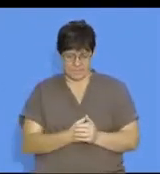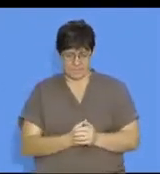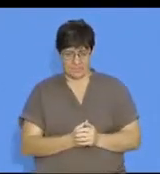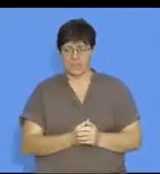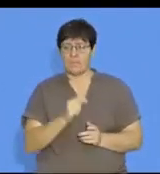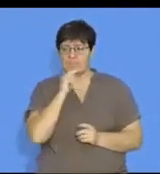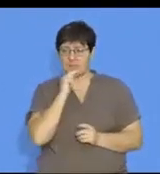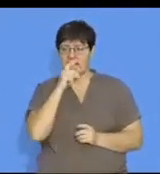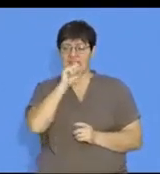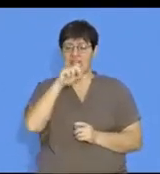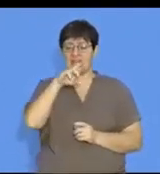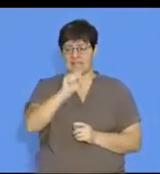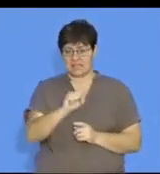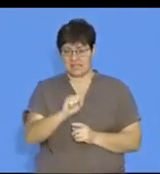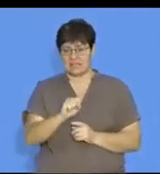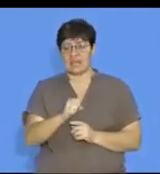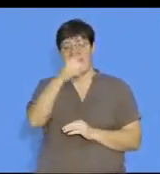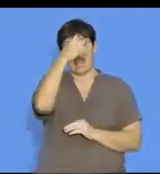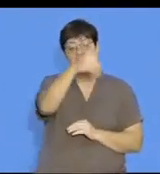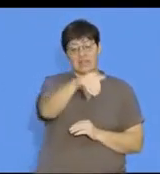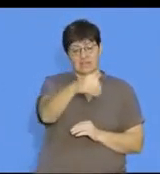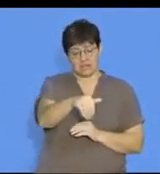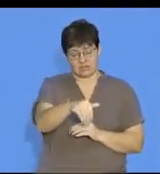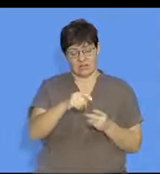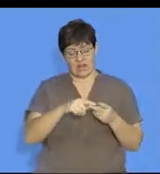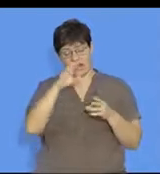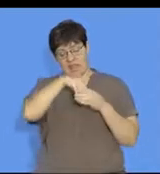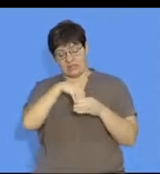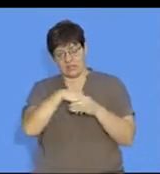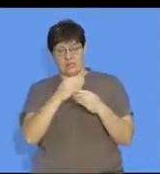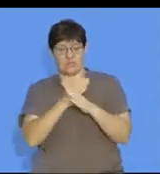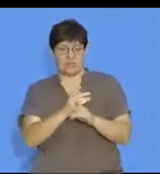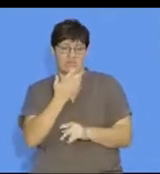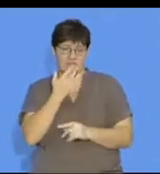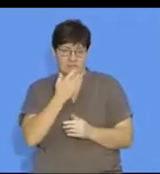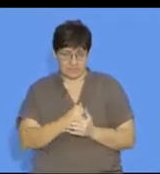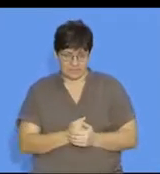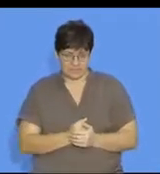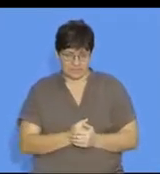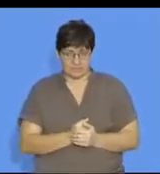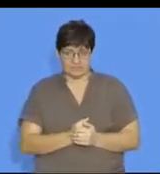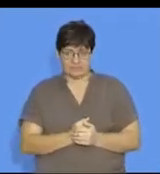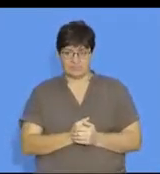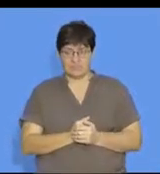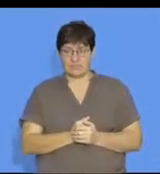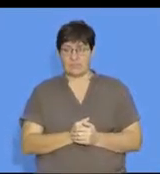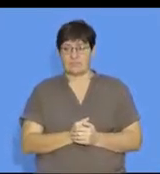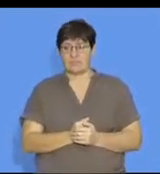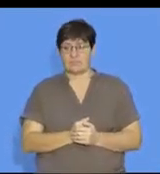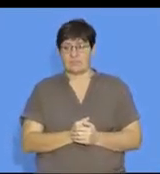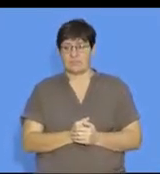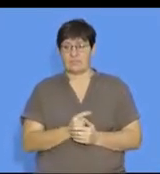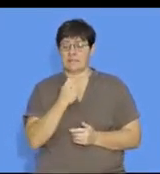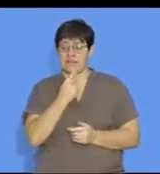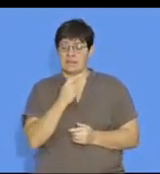series arrangement between the external resistance and the internal resistance of the battery, right? So we go on and